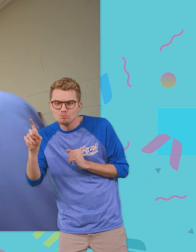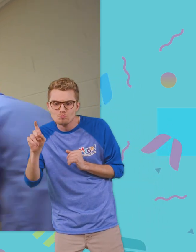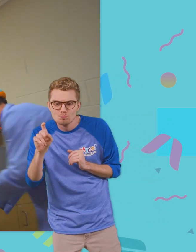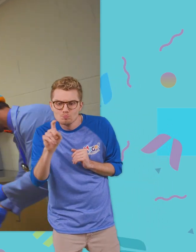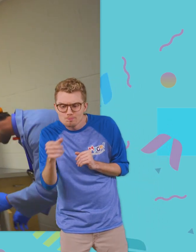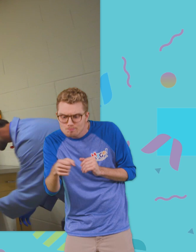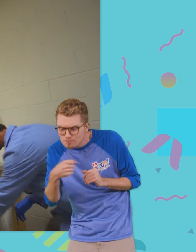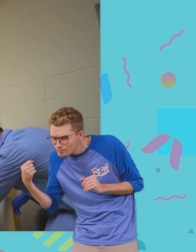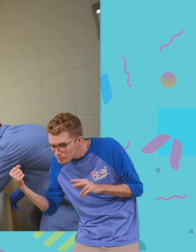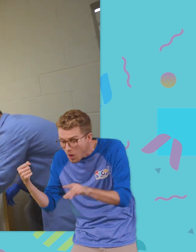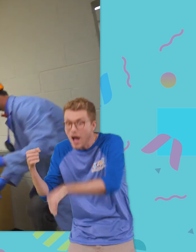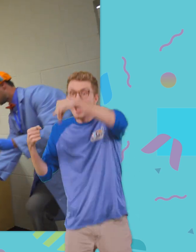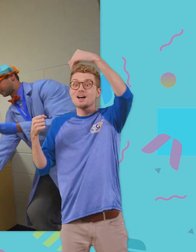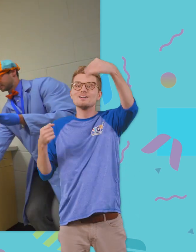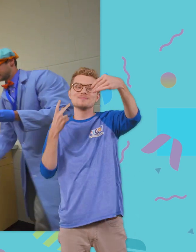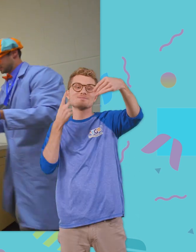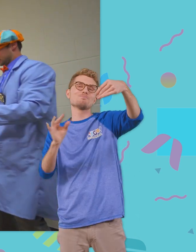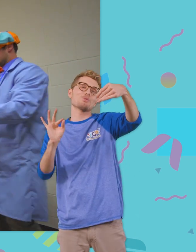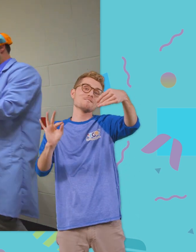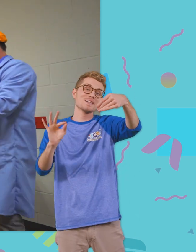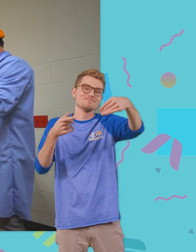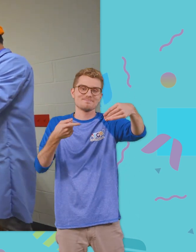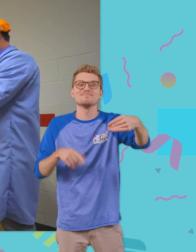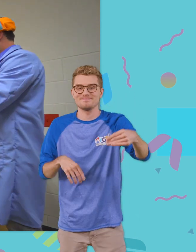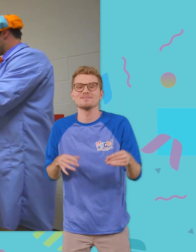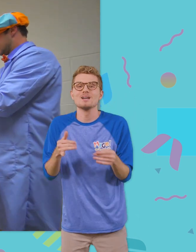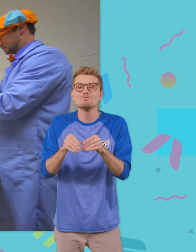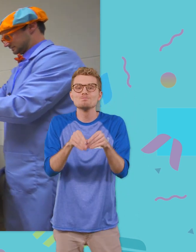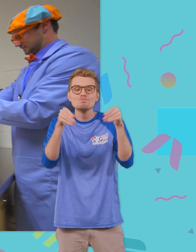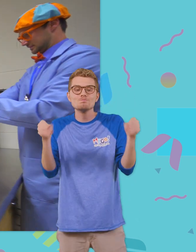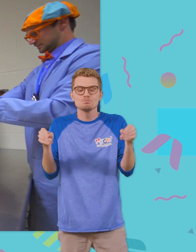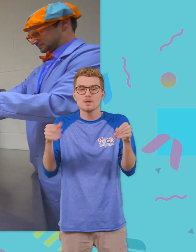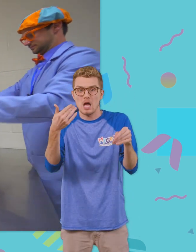go. Let's see. Perfect. Here's the paper bag.